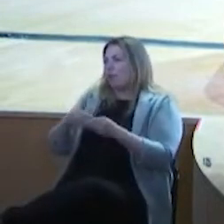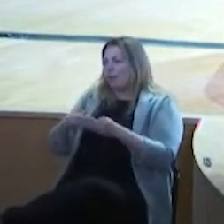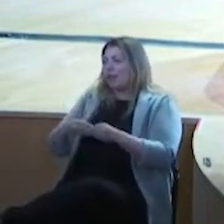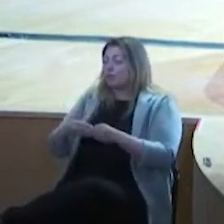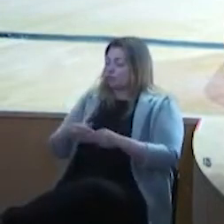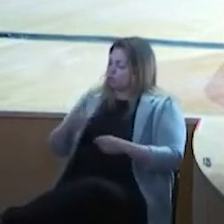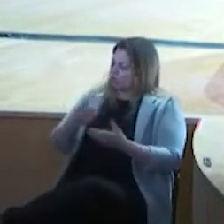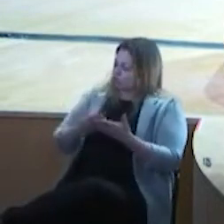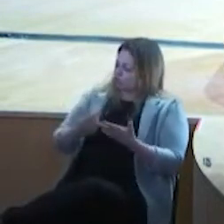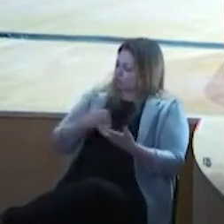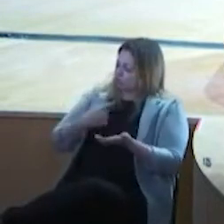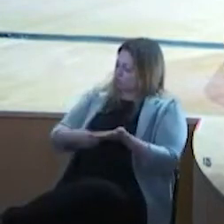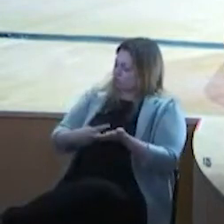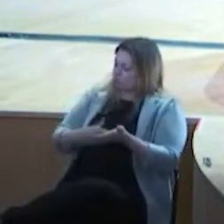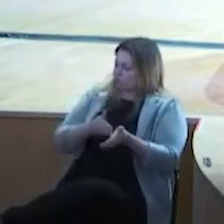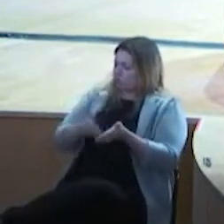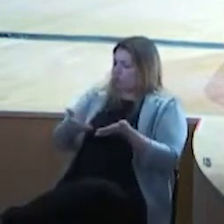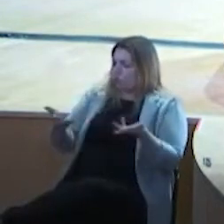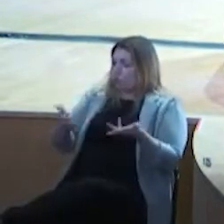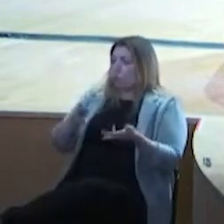most is water quality.